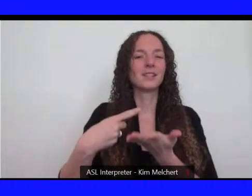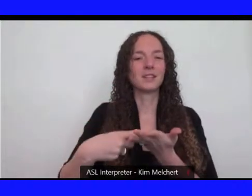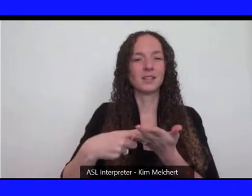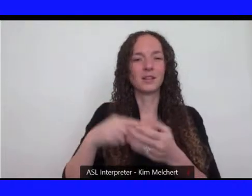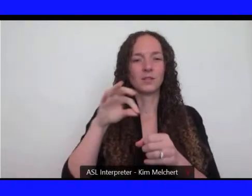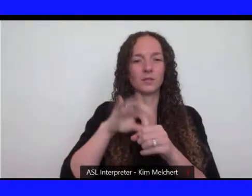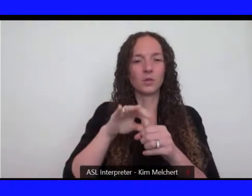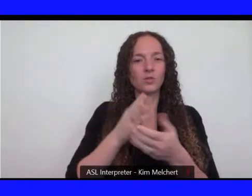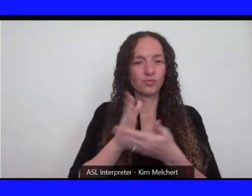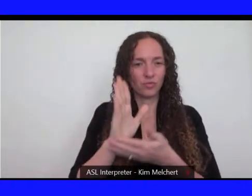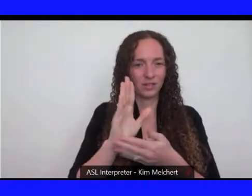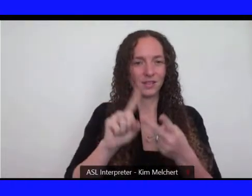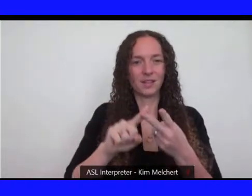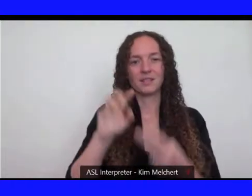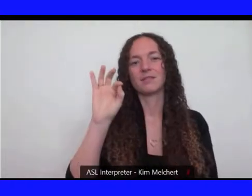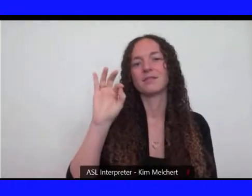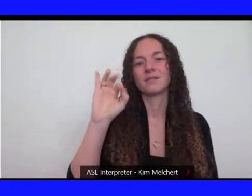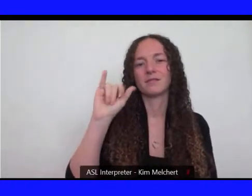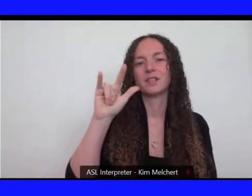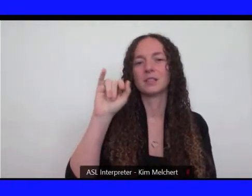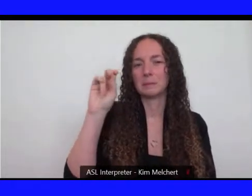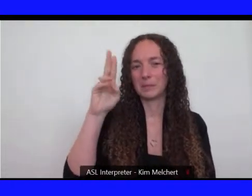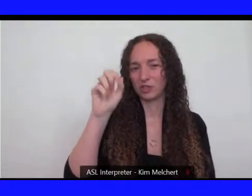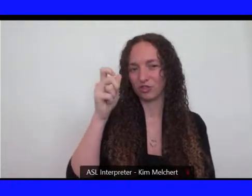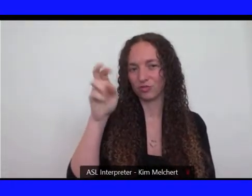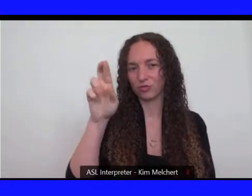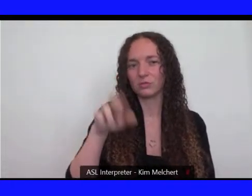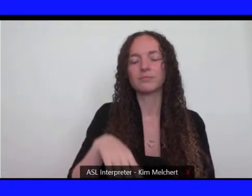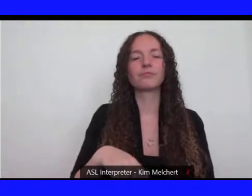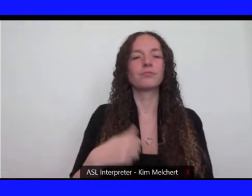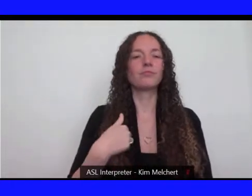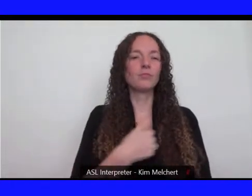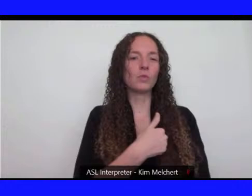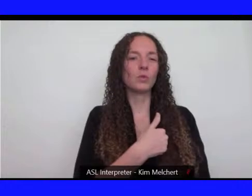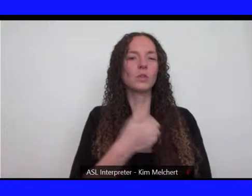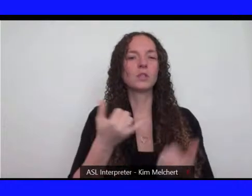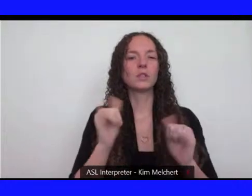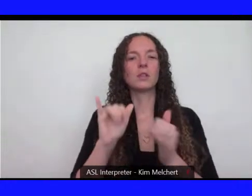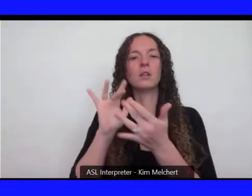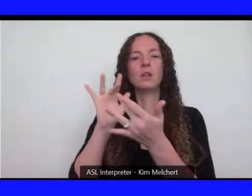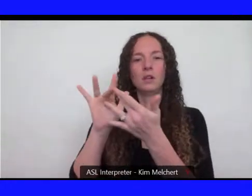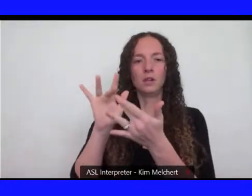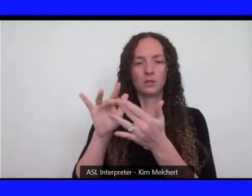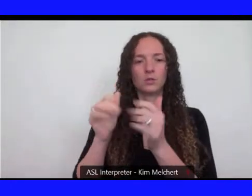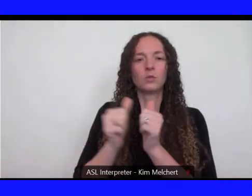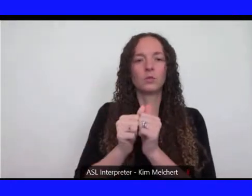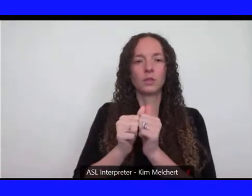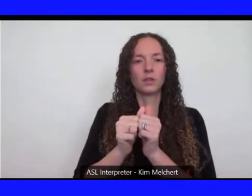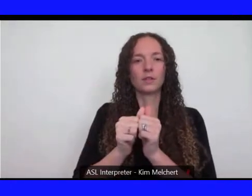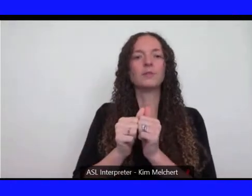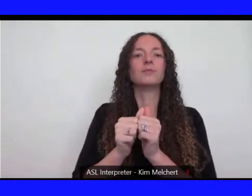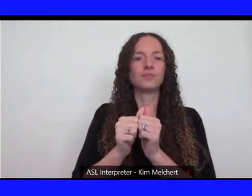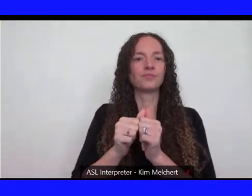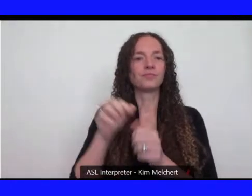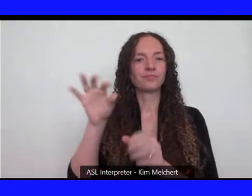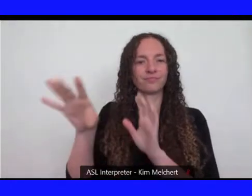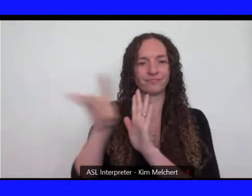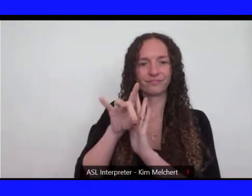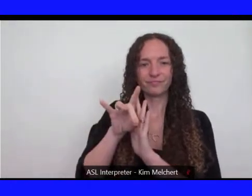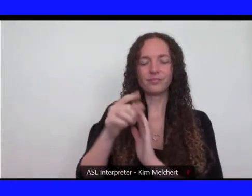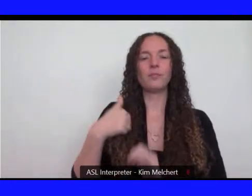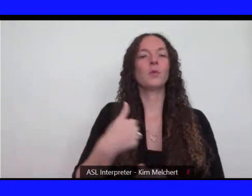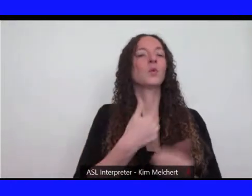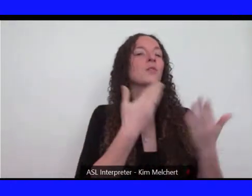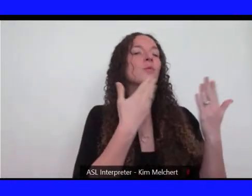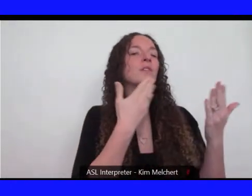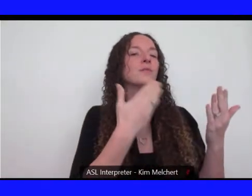for outstanding FEMA funding, which is very meaningful to our system. Otherwise, the executive and frankly Congress continues